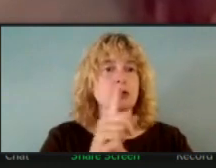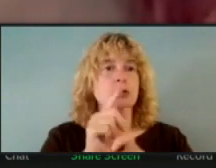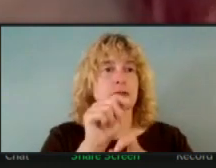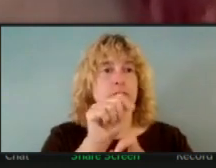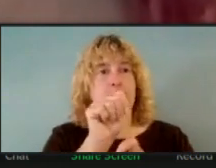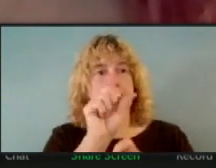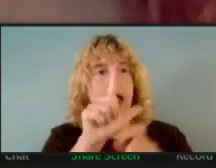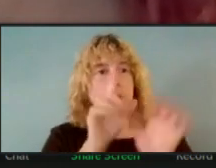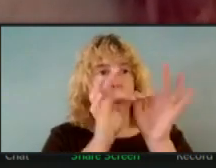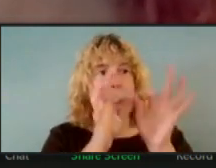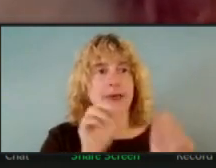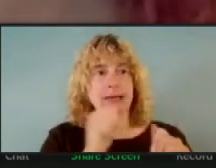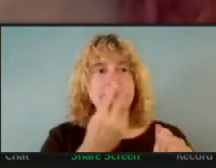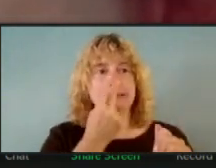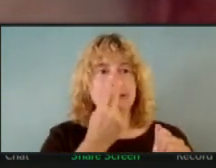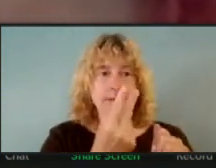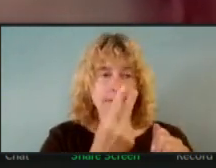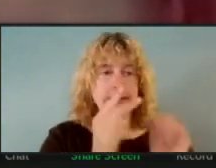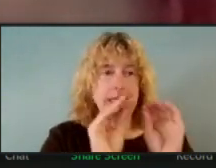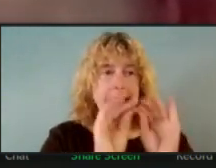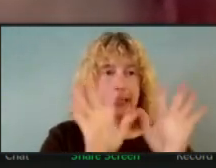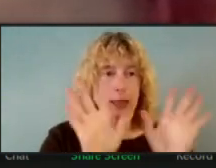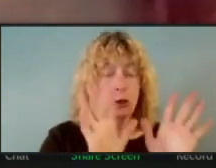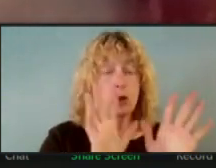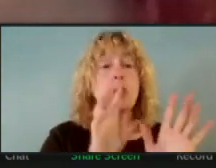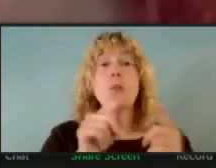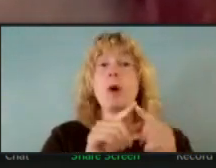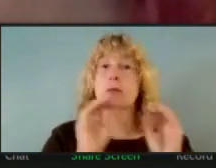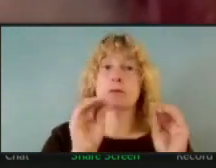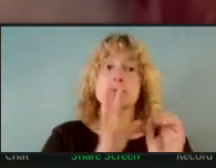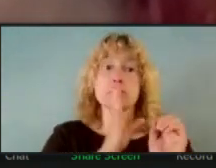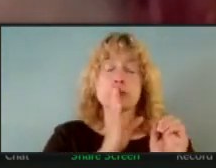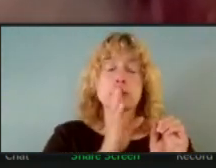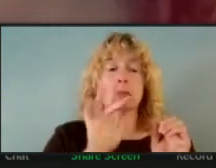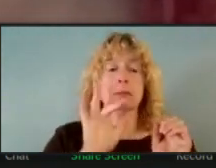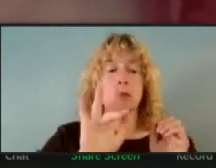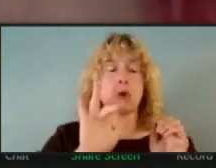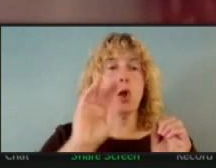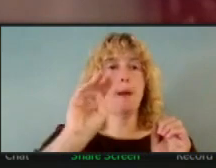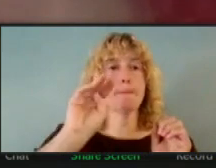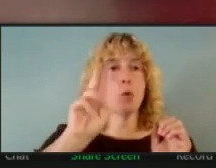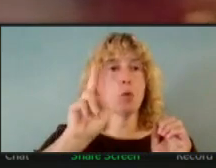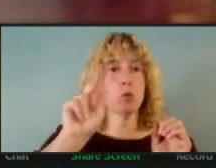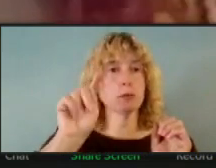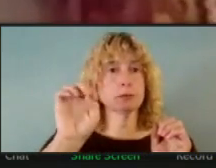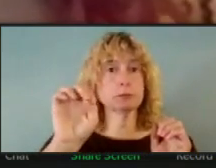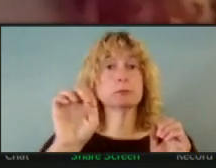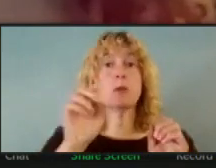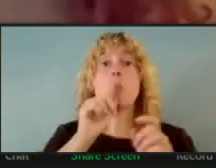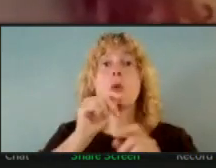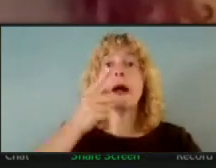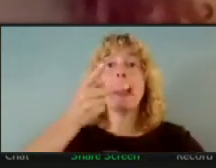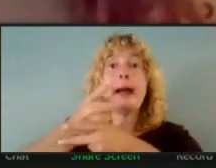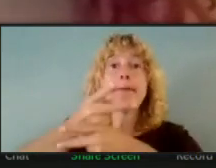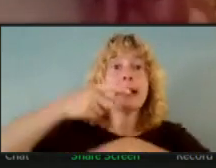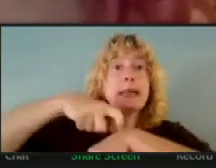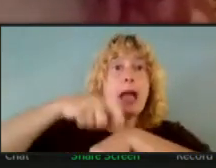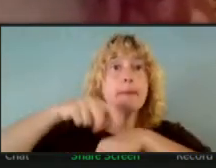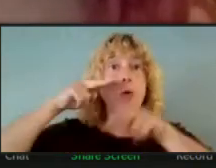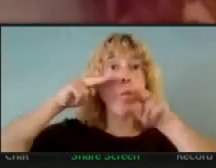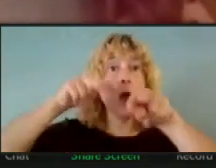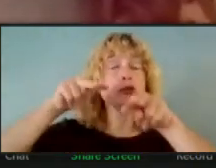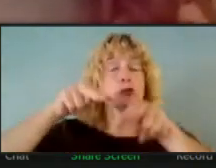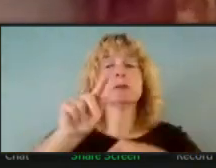mute yourself when you are not speaking. Terry Whitfield is our timekeeper. He will chat you your remaining time, and if you go